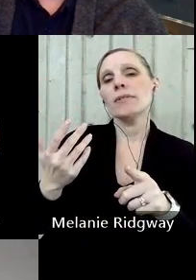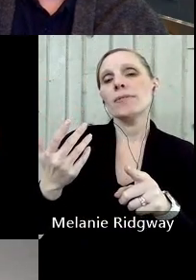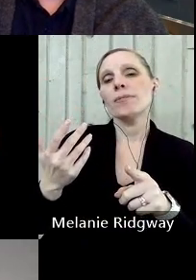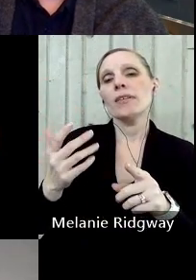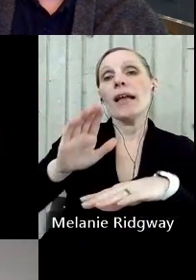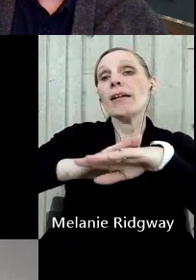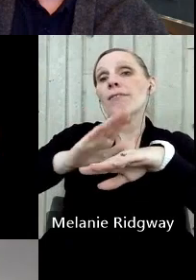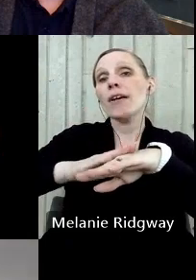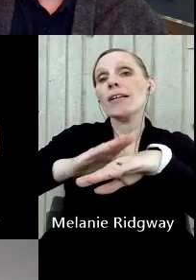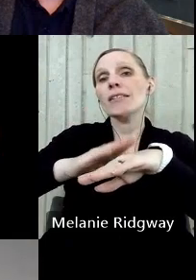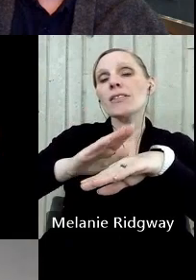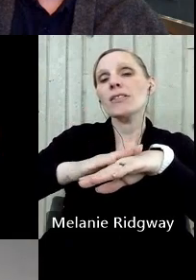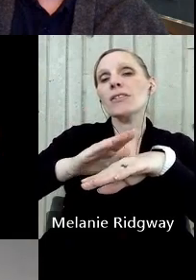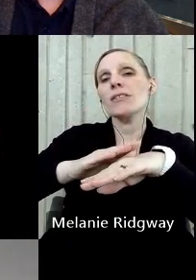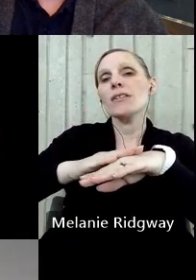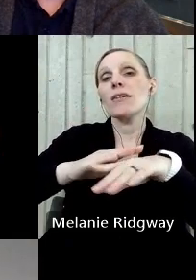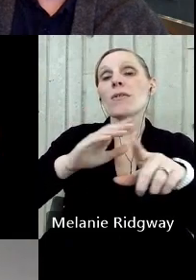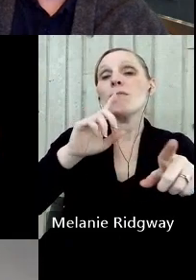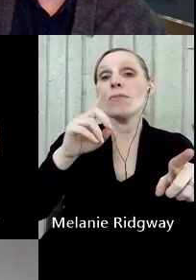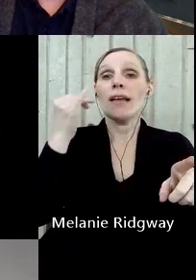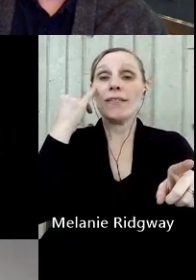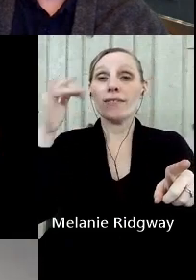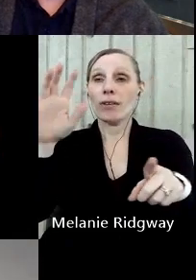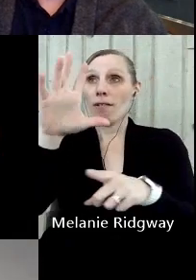an employer after being hired?